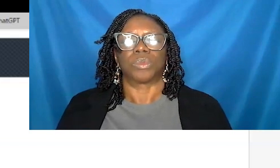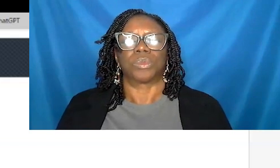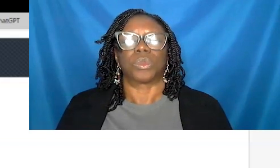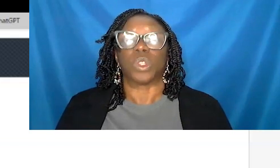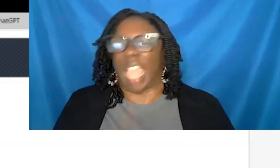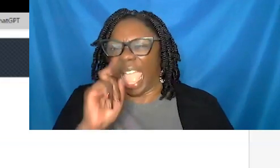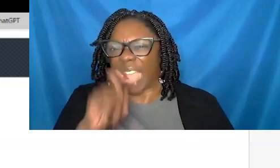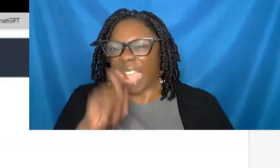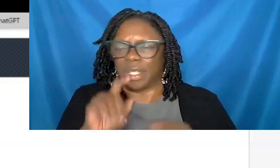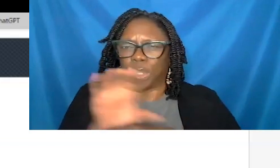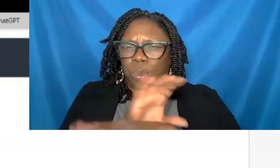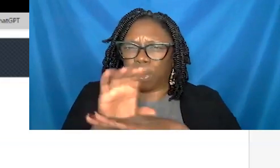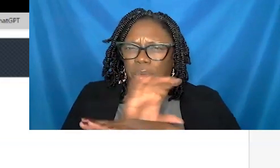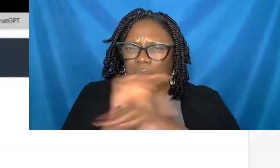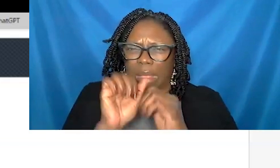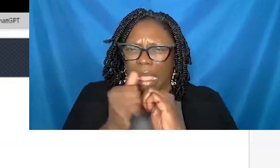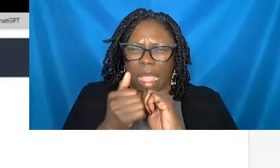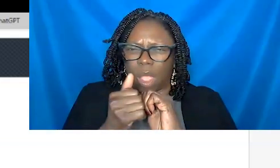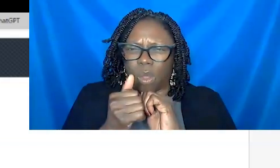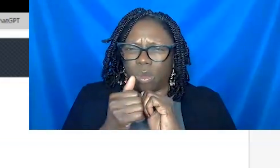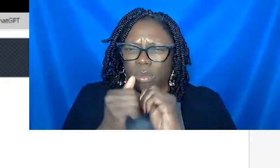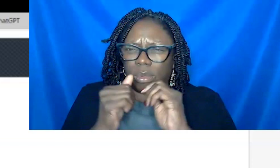to turn to face